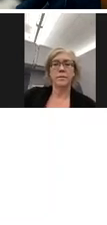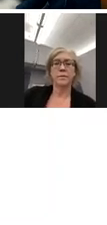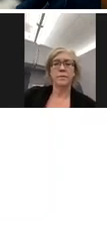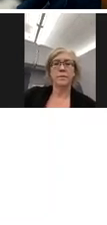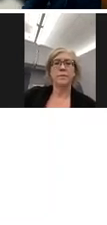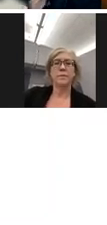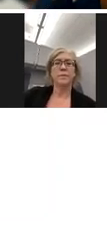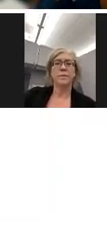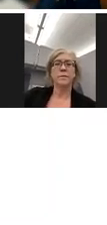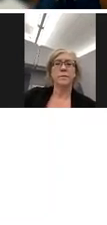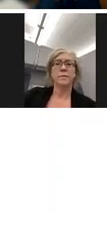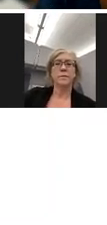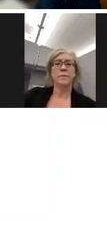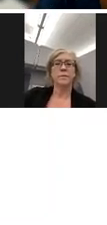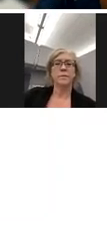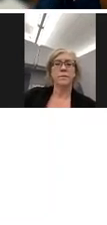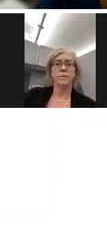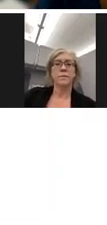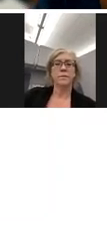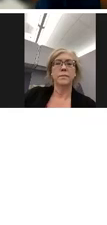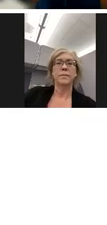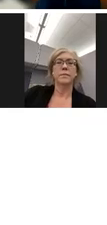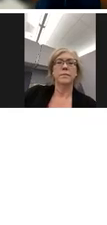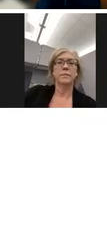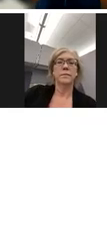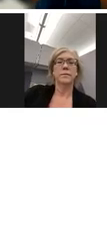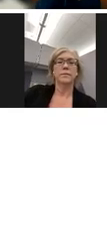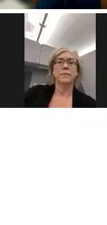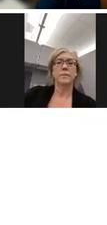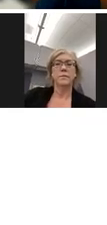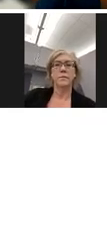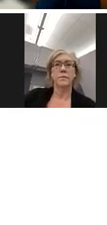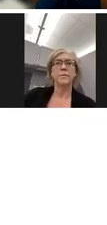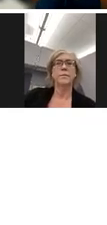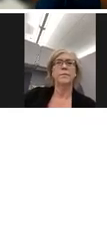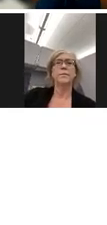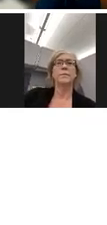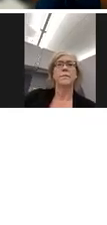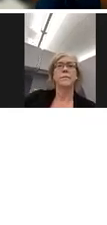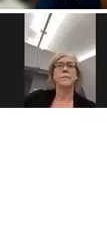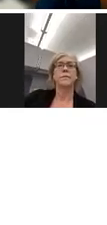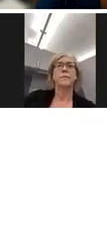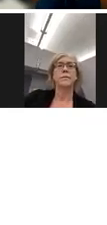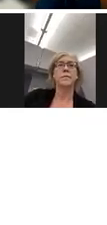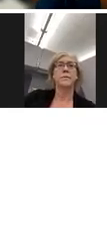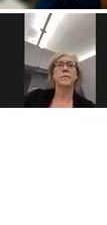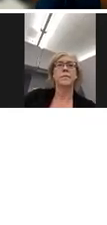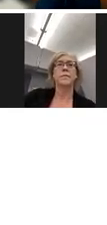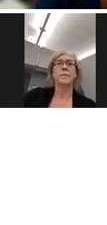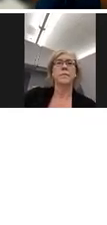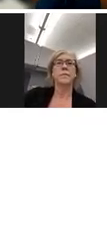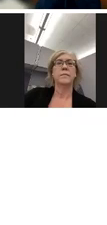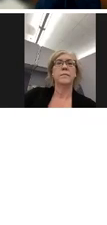service providers, oftentimes services provided in a siloed manner. Also, longer-term engagement